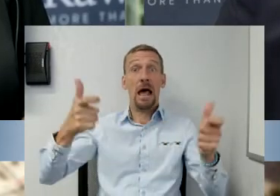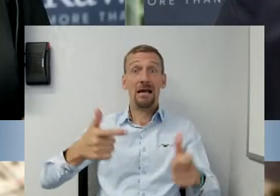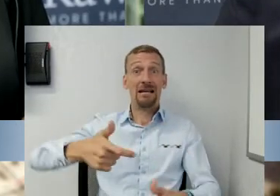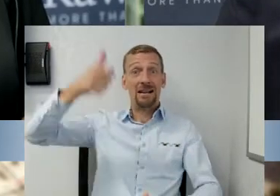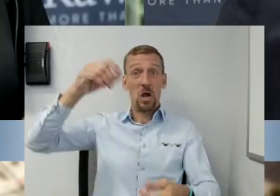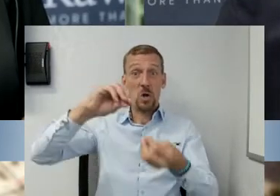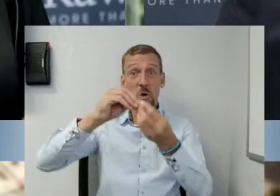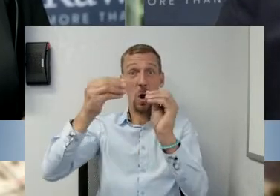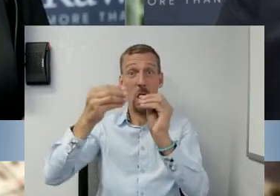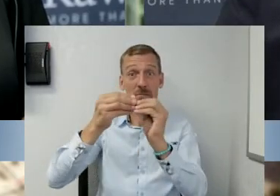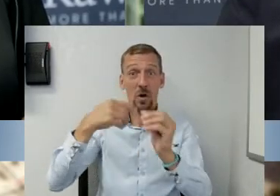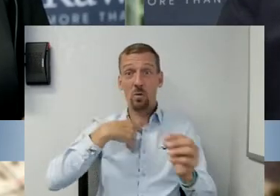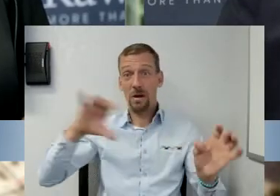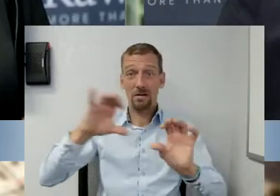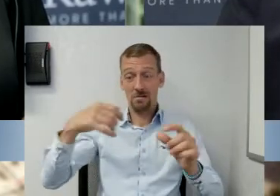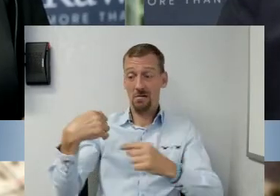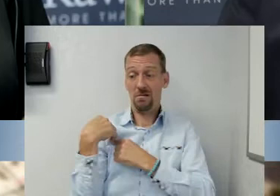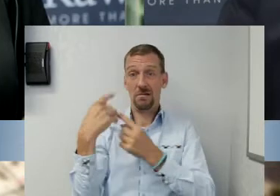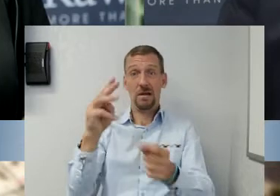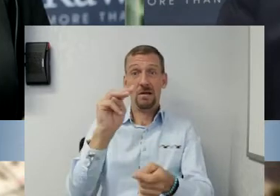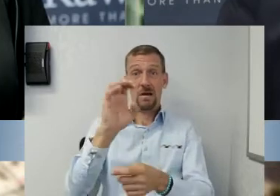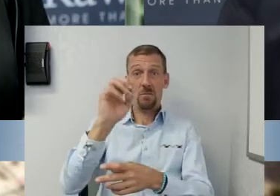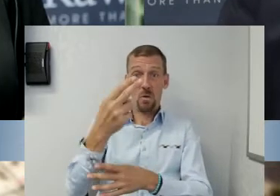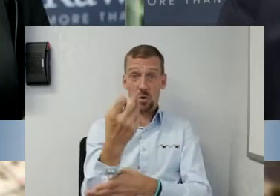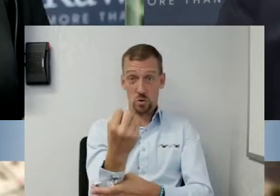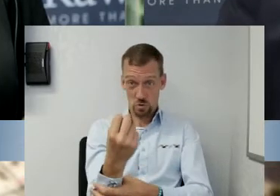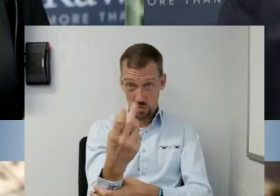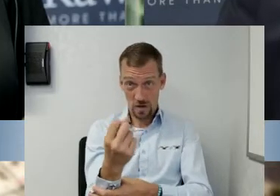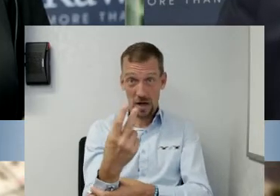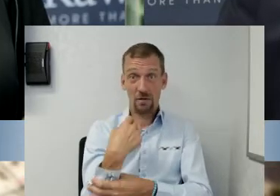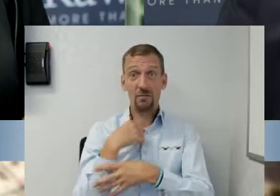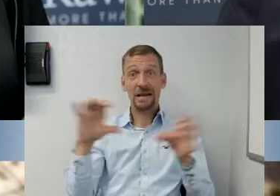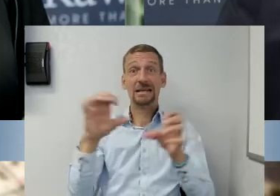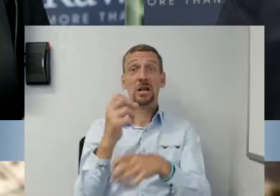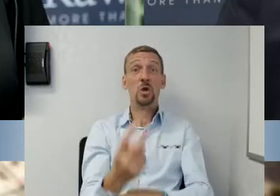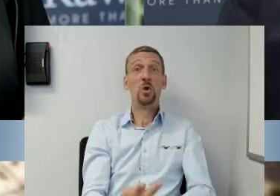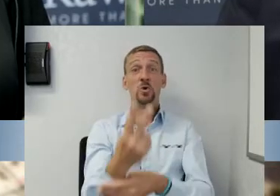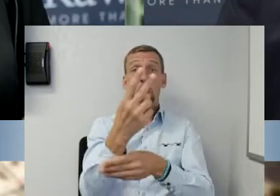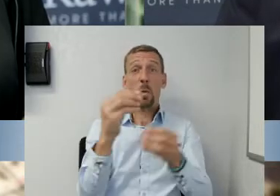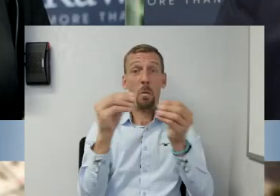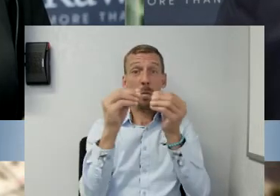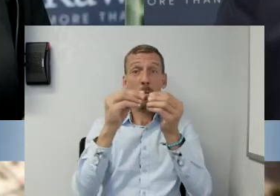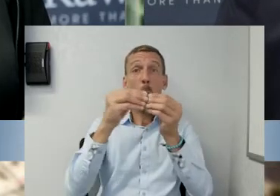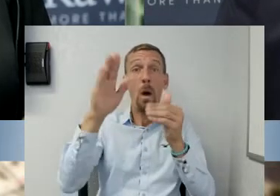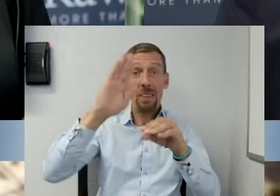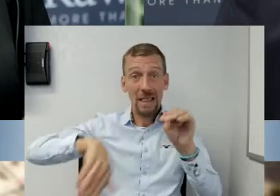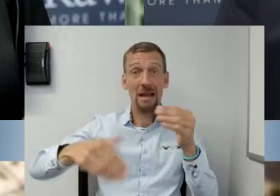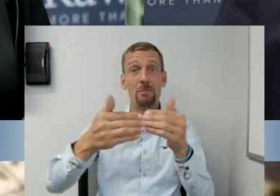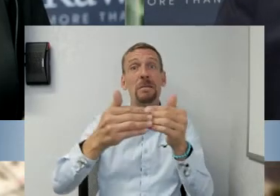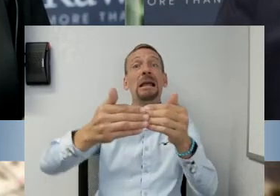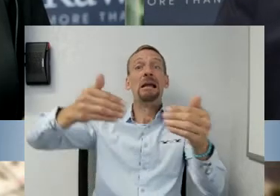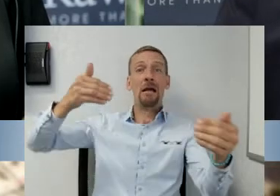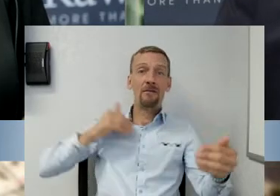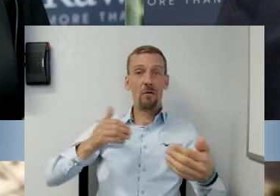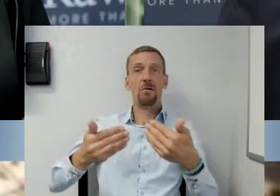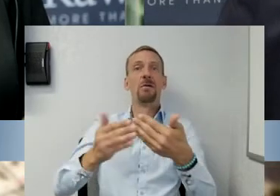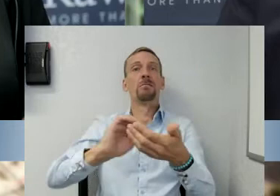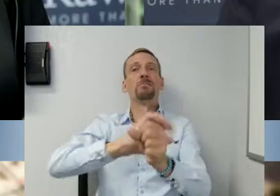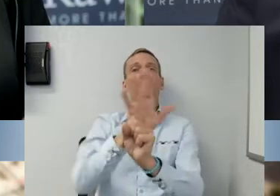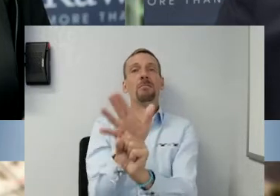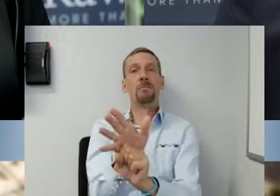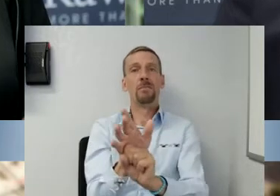to March 12th. In fact, did 2 more cases than we did back pre-COVID. Just a couple days ago, we